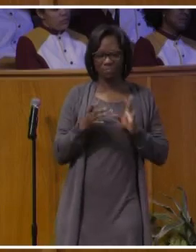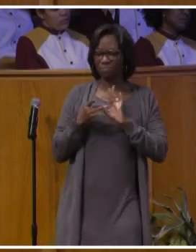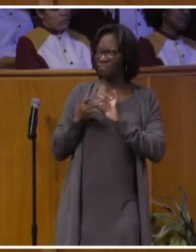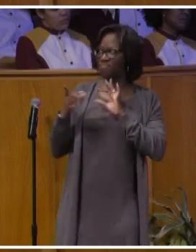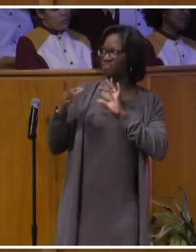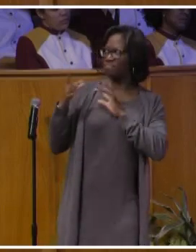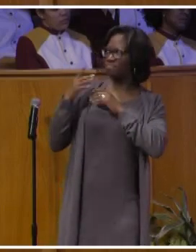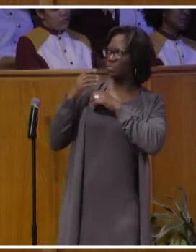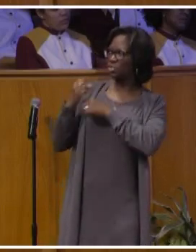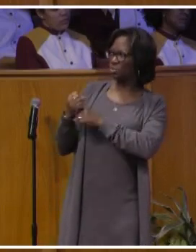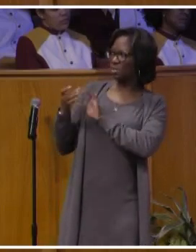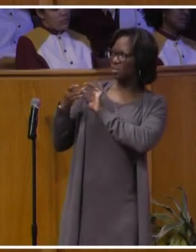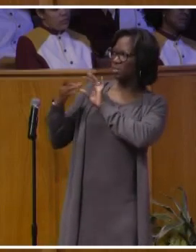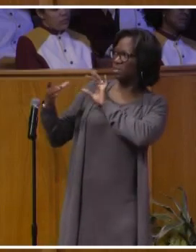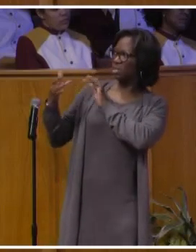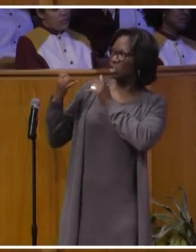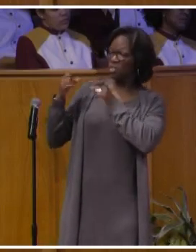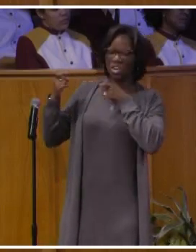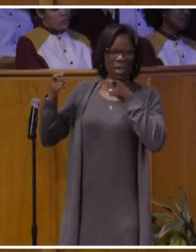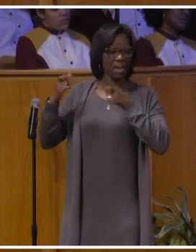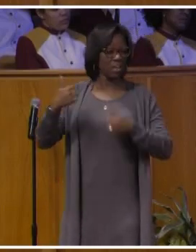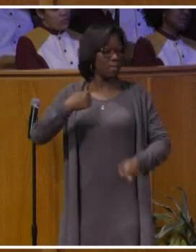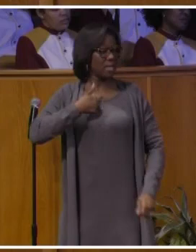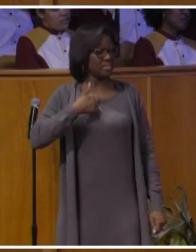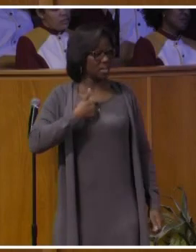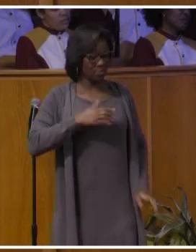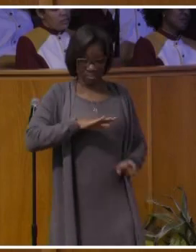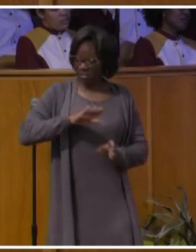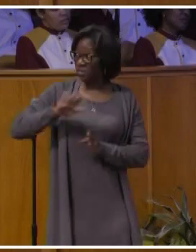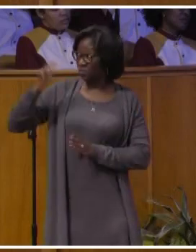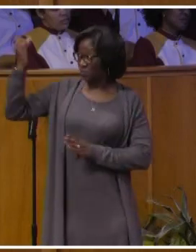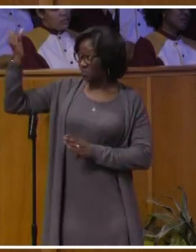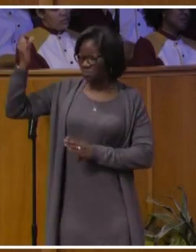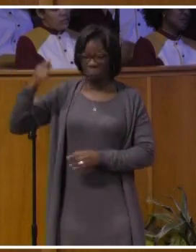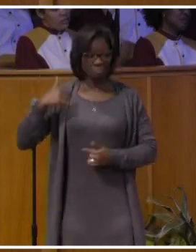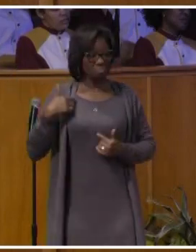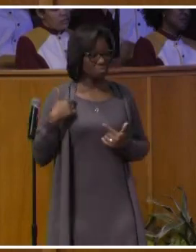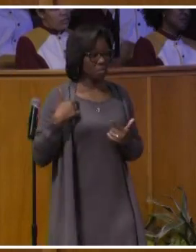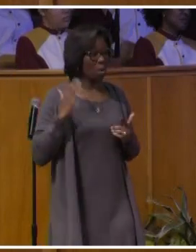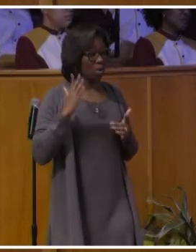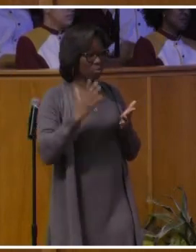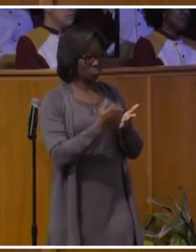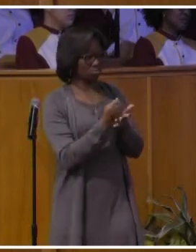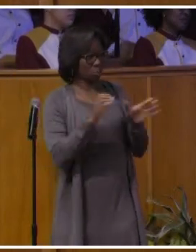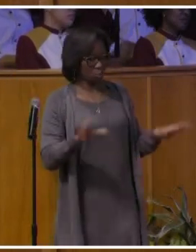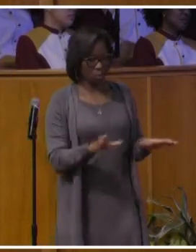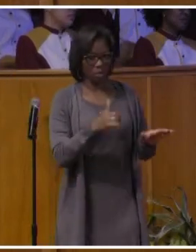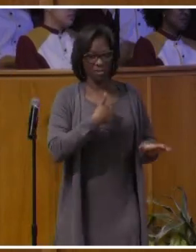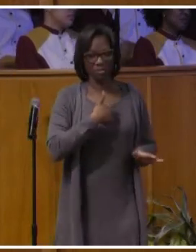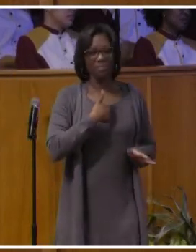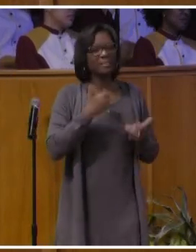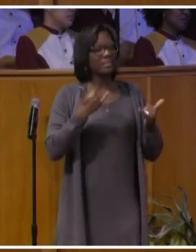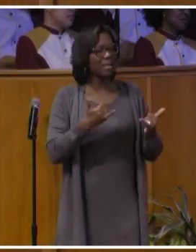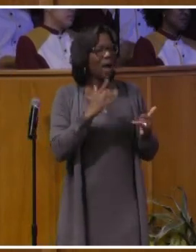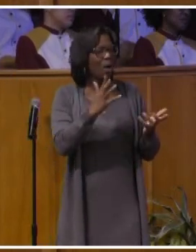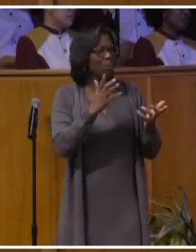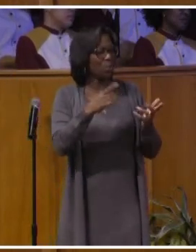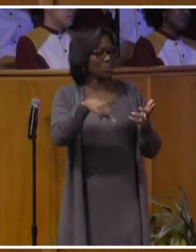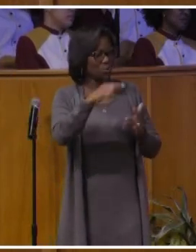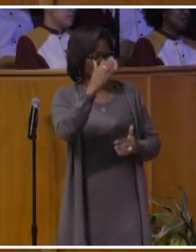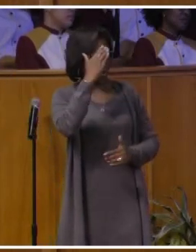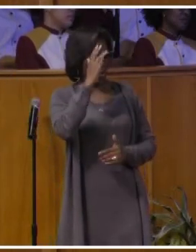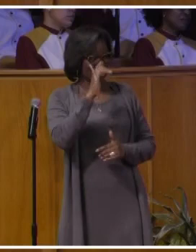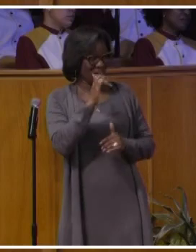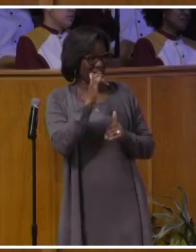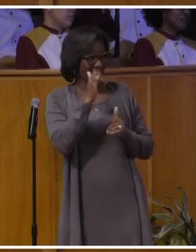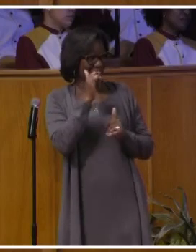God and try to handle matters on your own. Can I preach right here? I want you to know